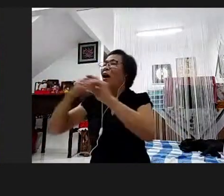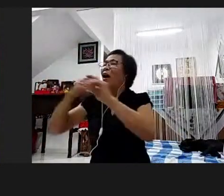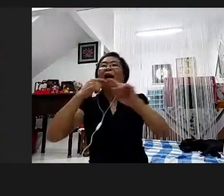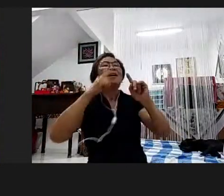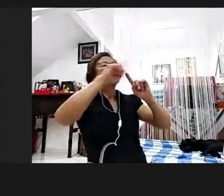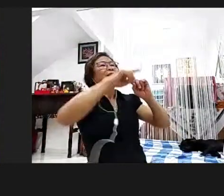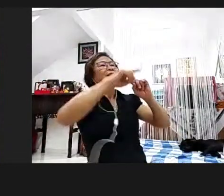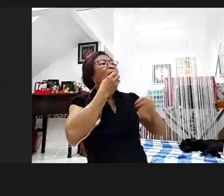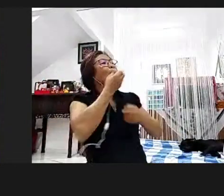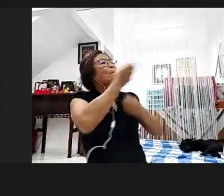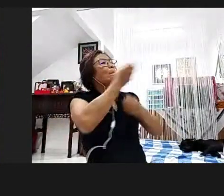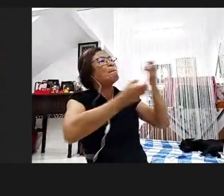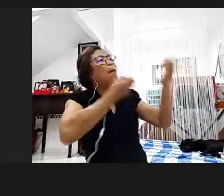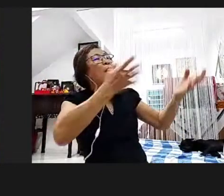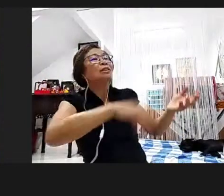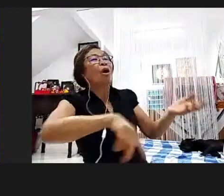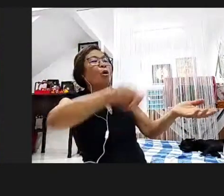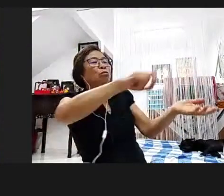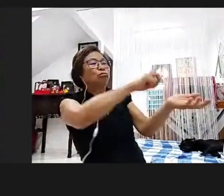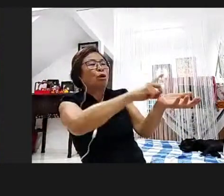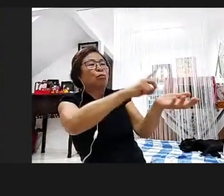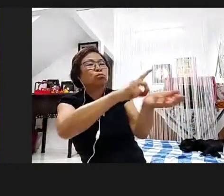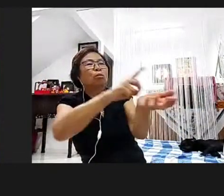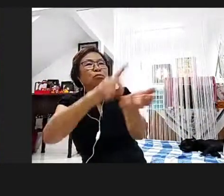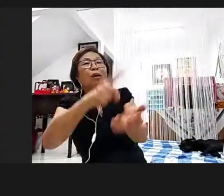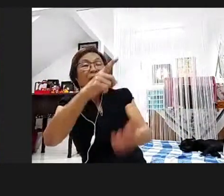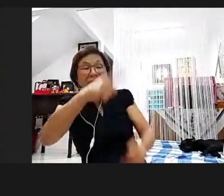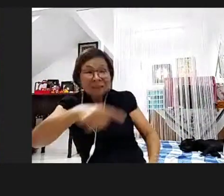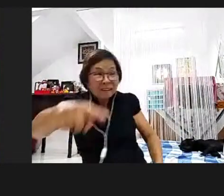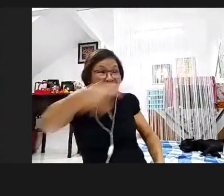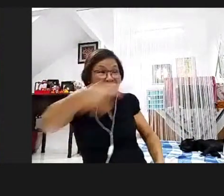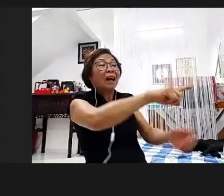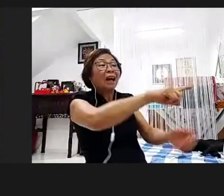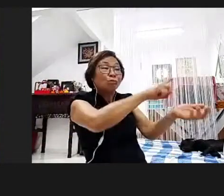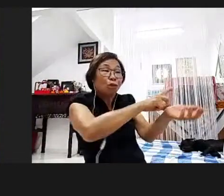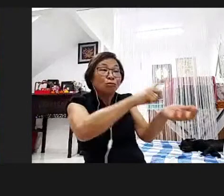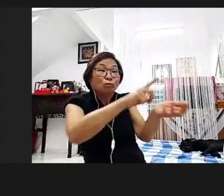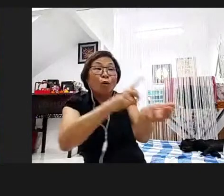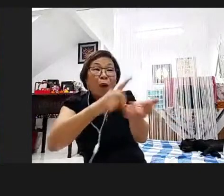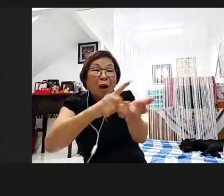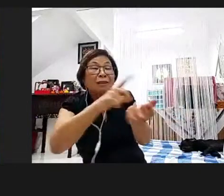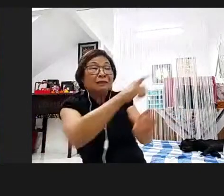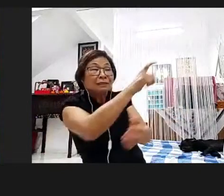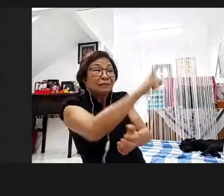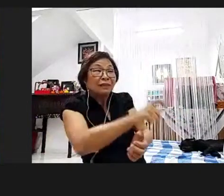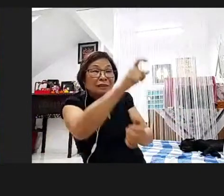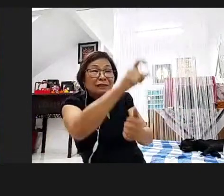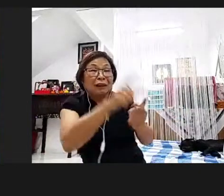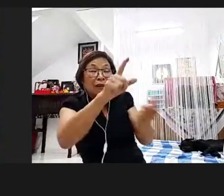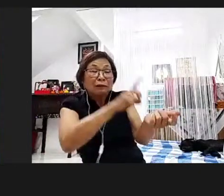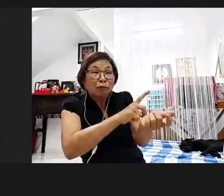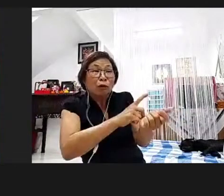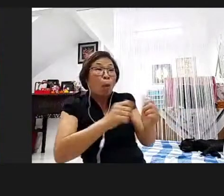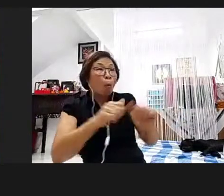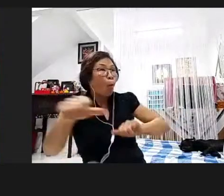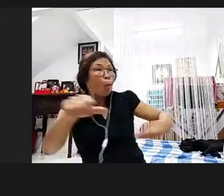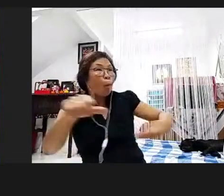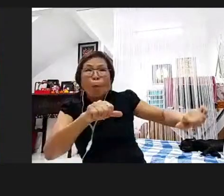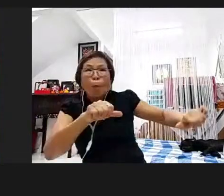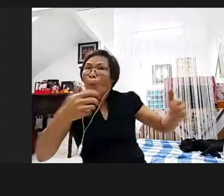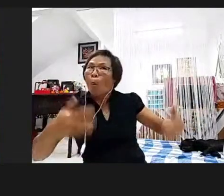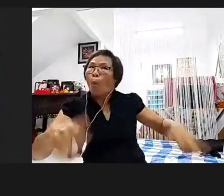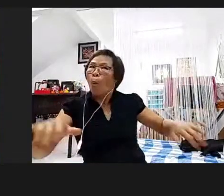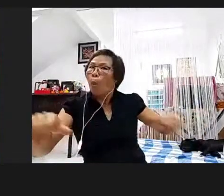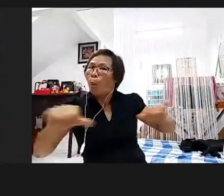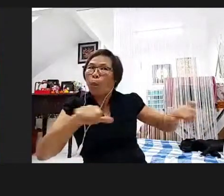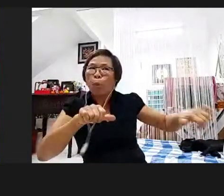three, not only medical expert, because they are also very active, extensive Buddhist worker. Once